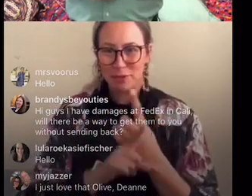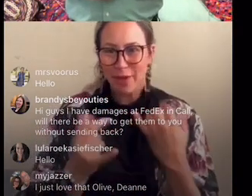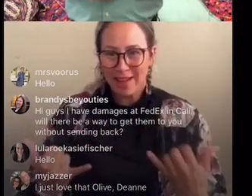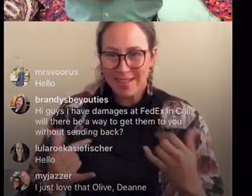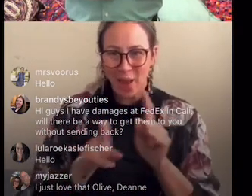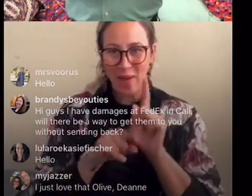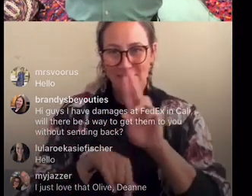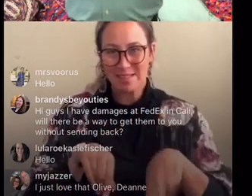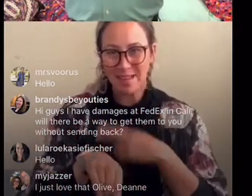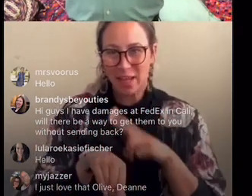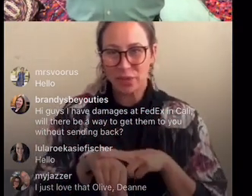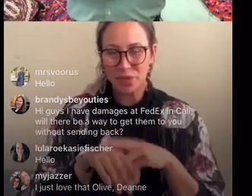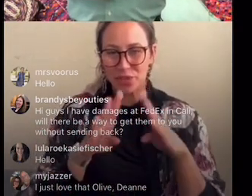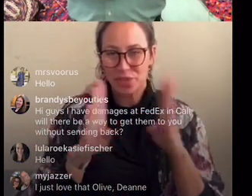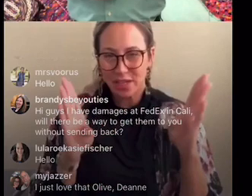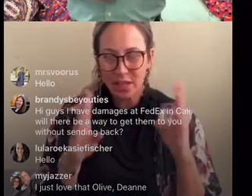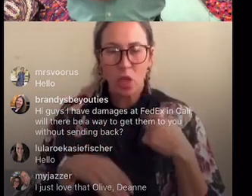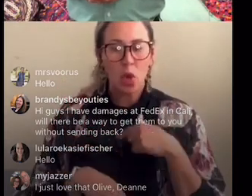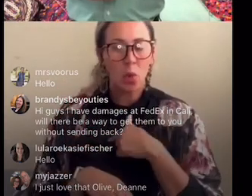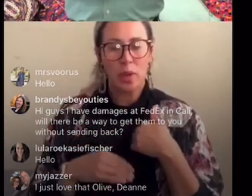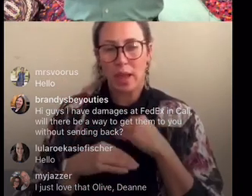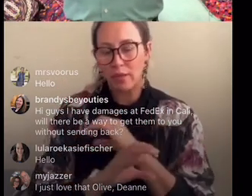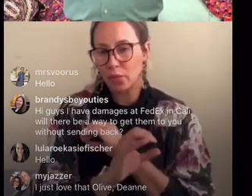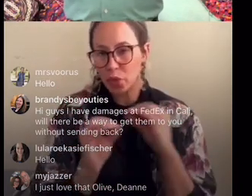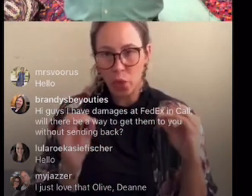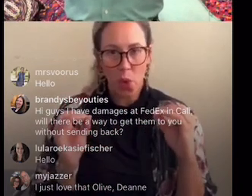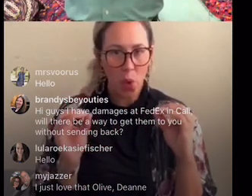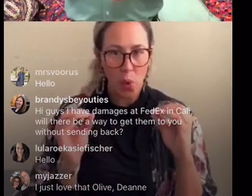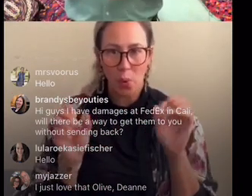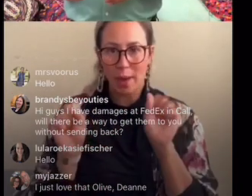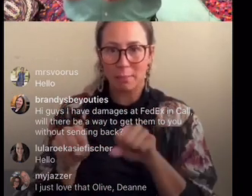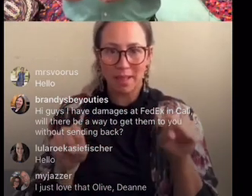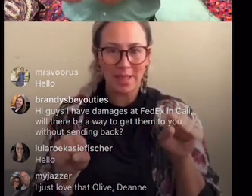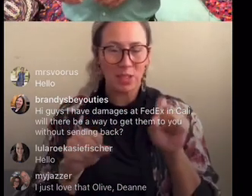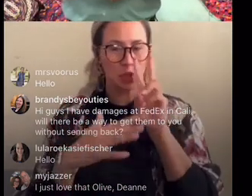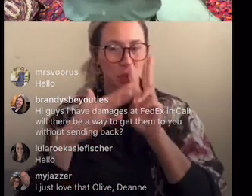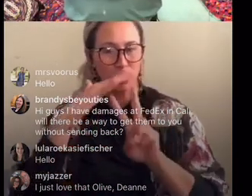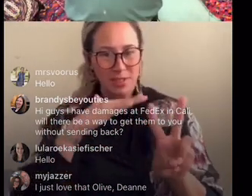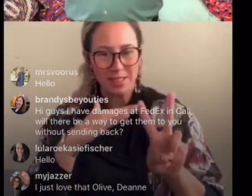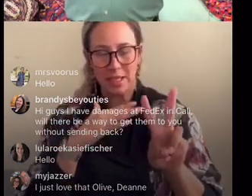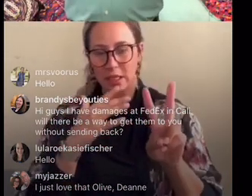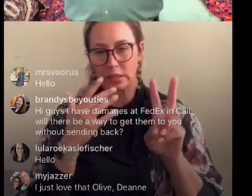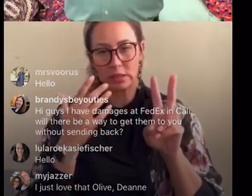a nation. We have no ability to predict